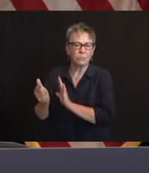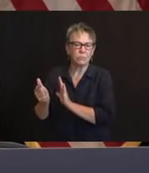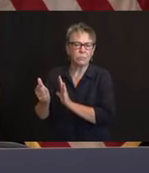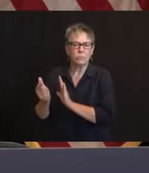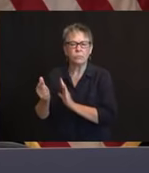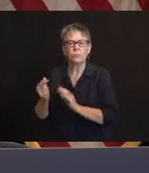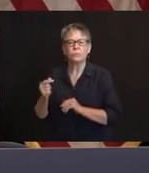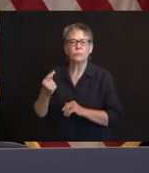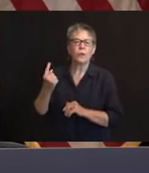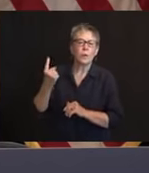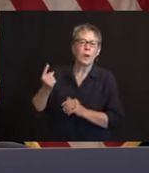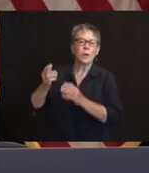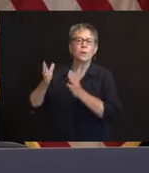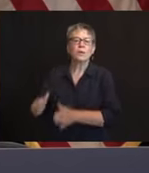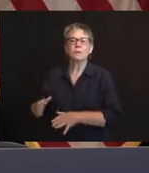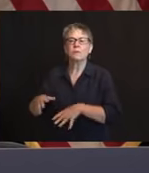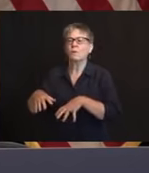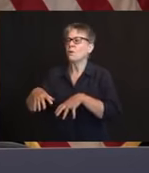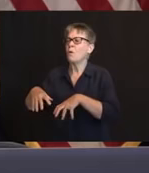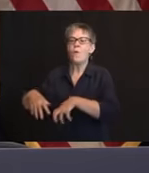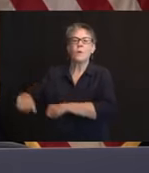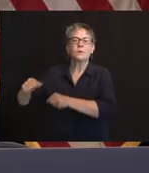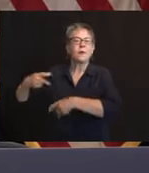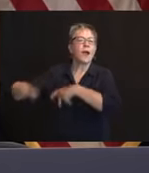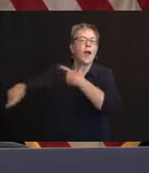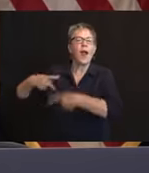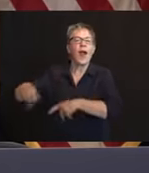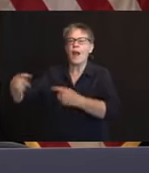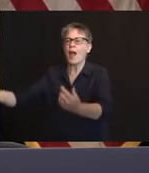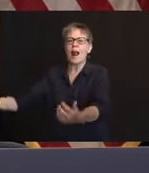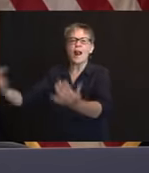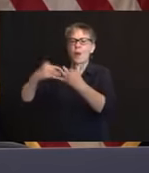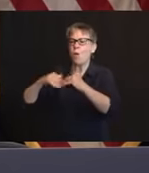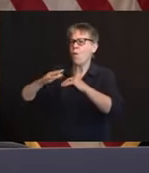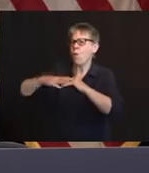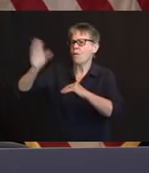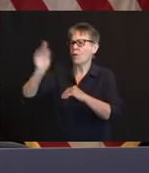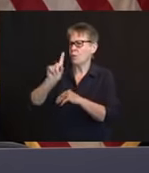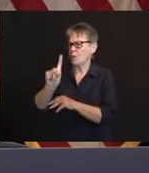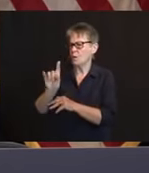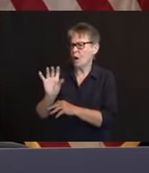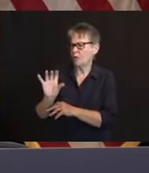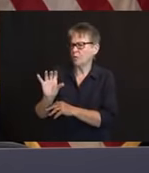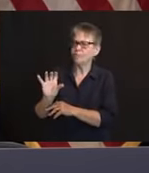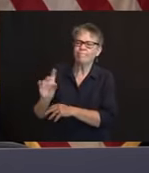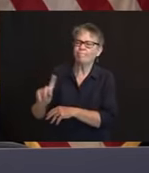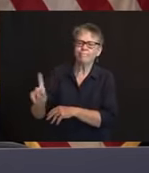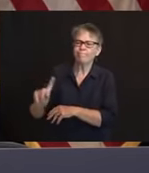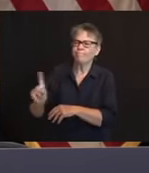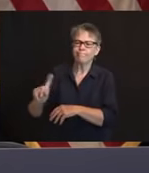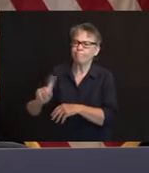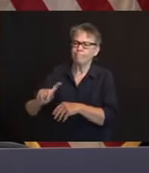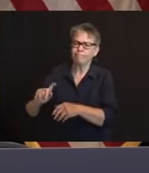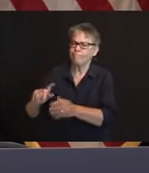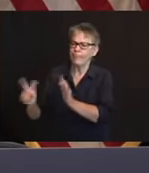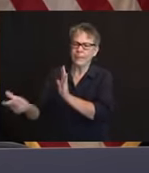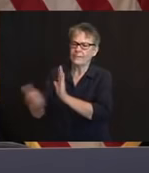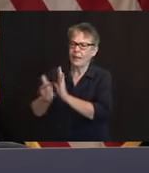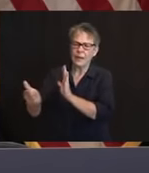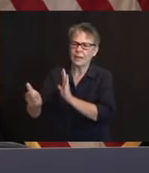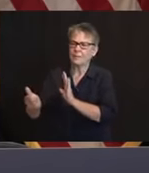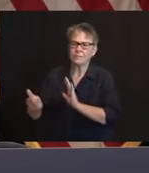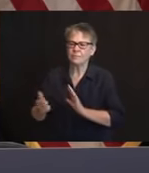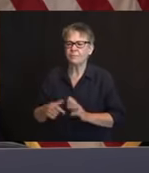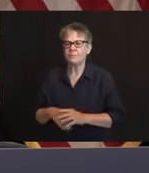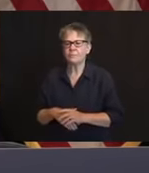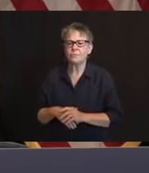100 people. They were cited for the EO violation as well as serving alcohol to minors. And I just take a moment,